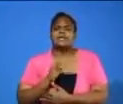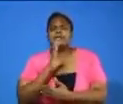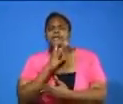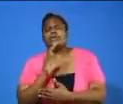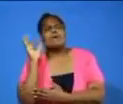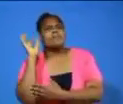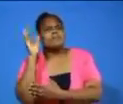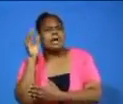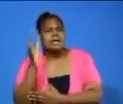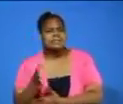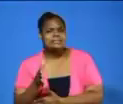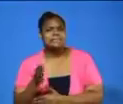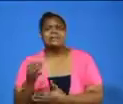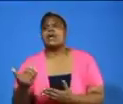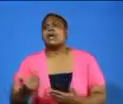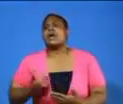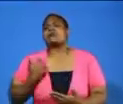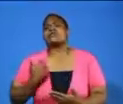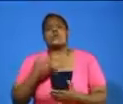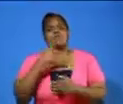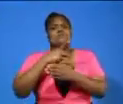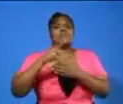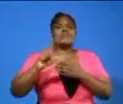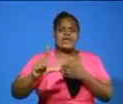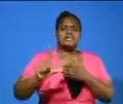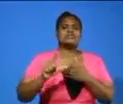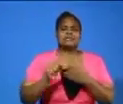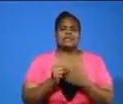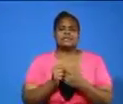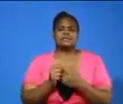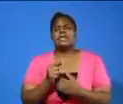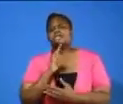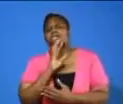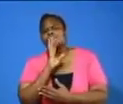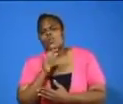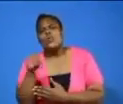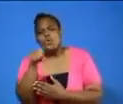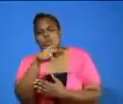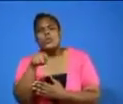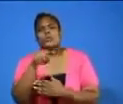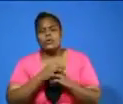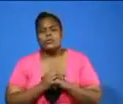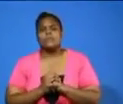I'm talking to a young professional. I'm talking to somebody.